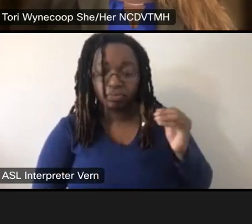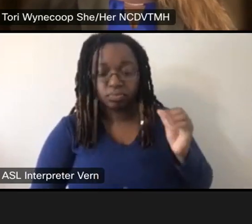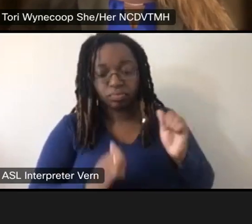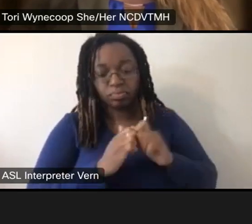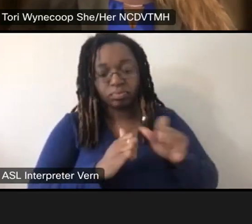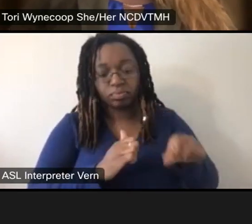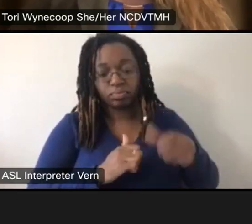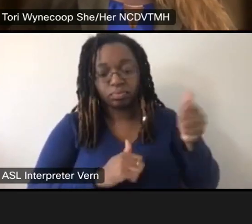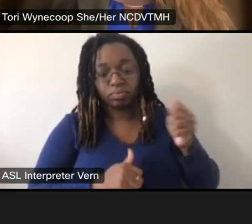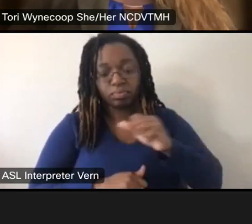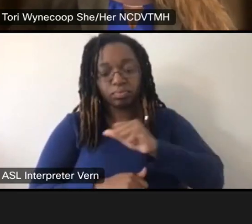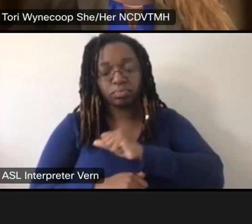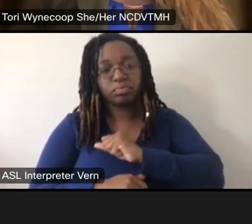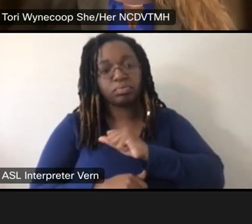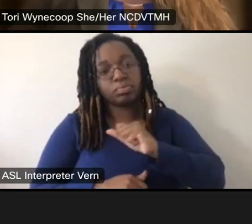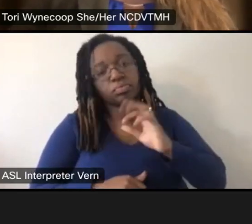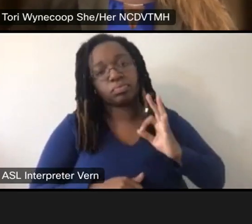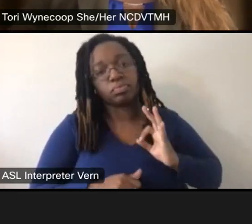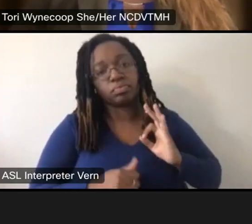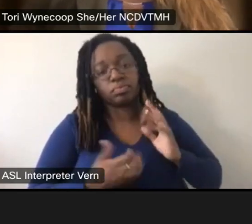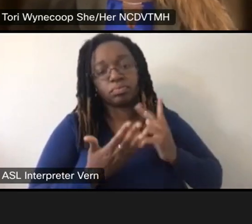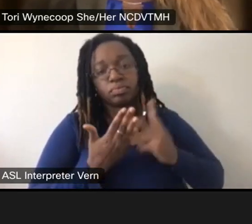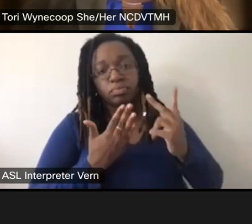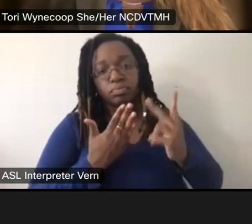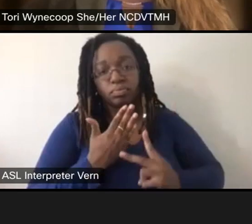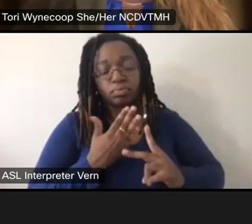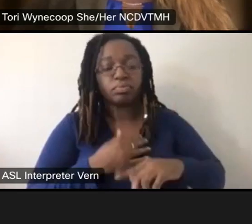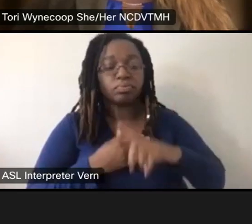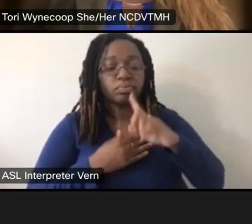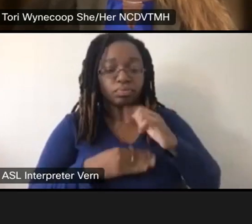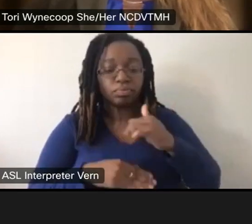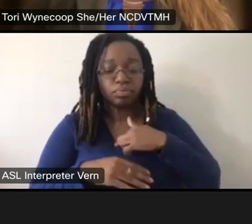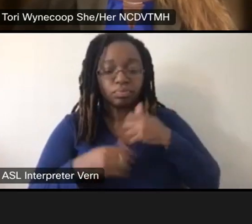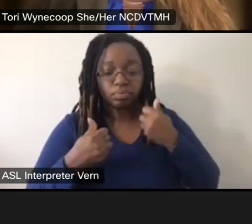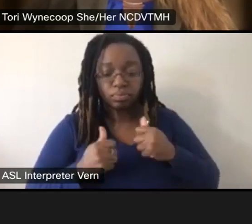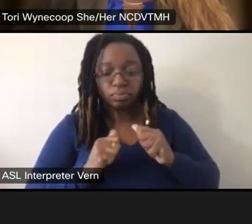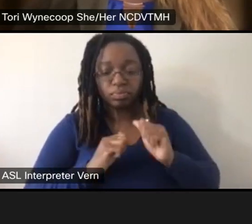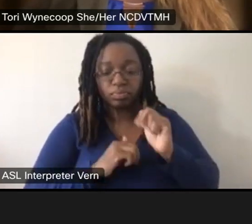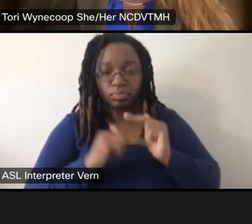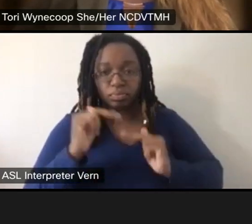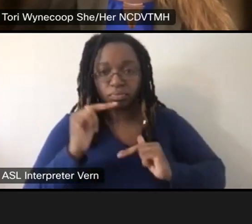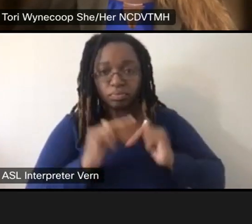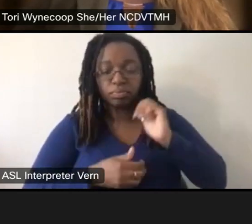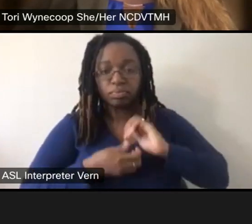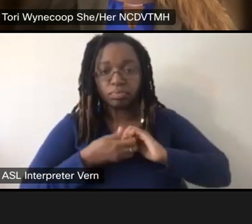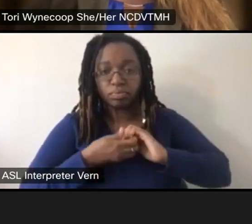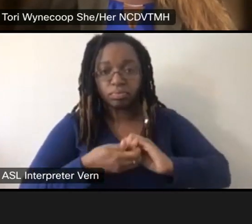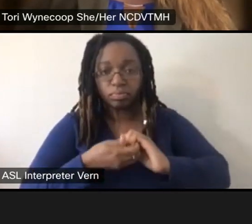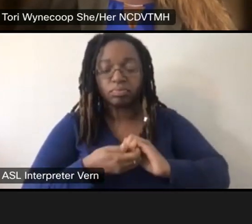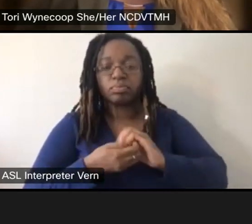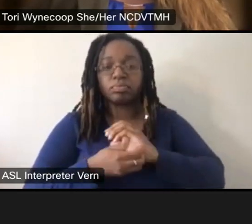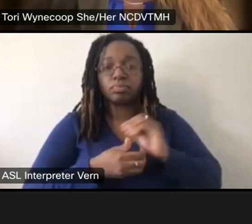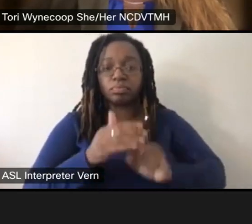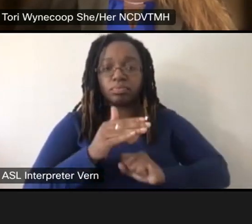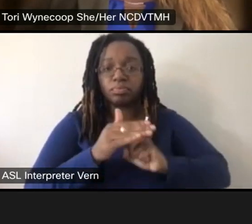program individuals to ensure that, we're really trying to build this collaboration and this capacity to